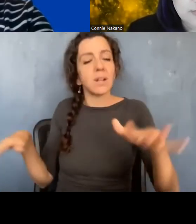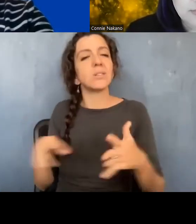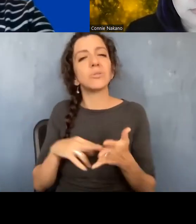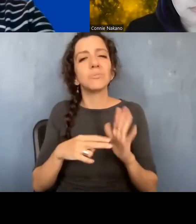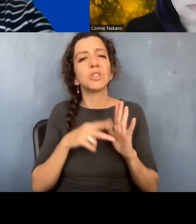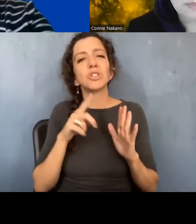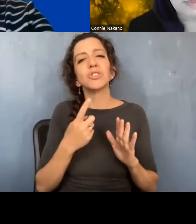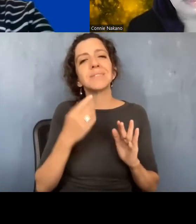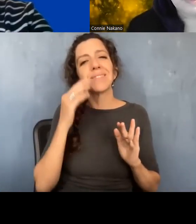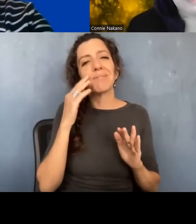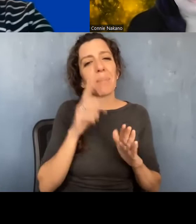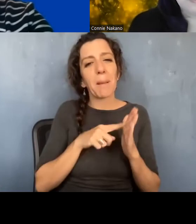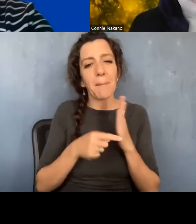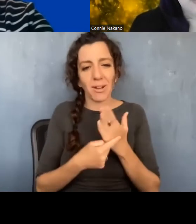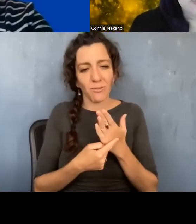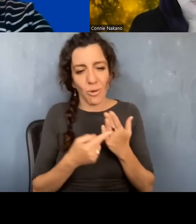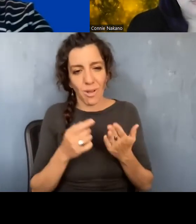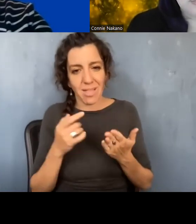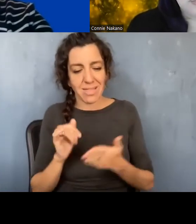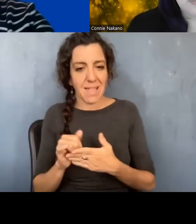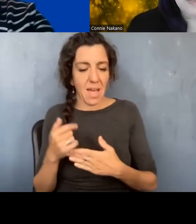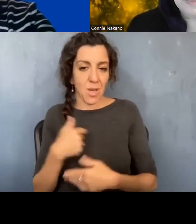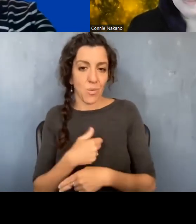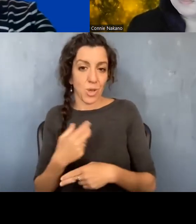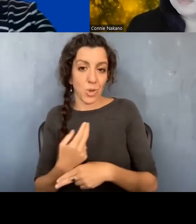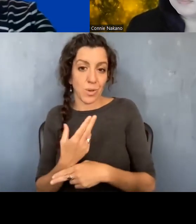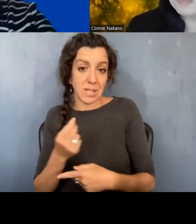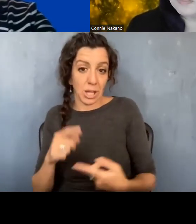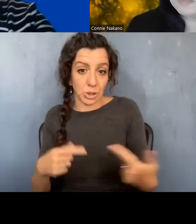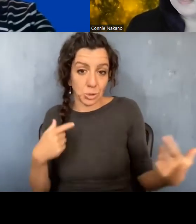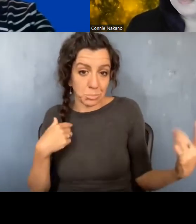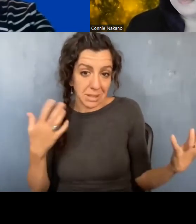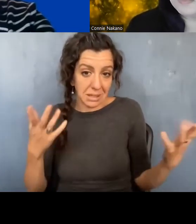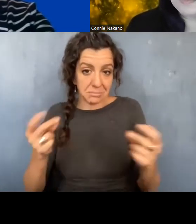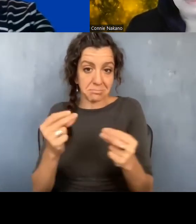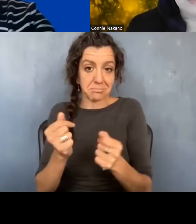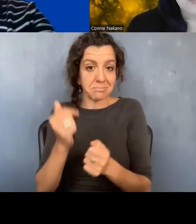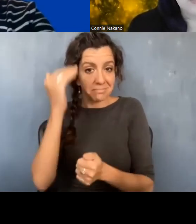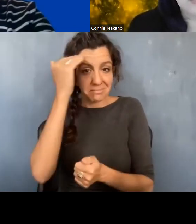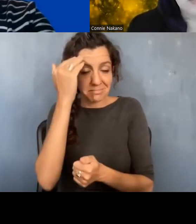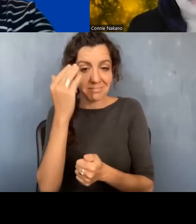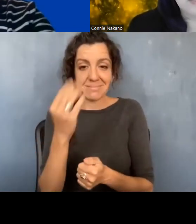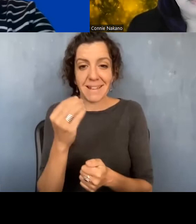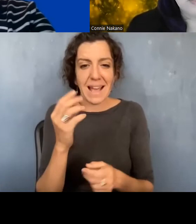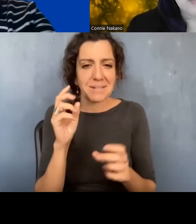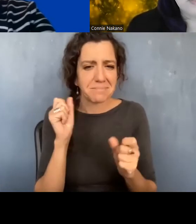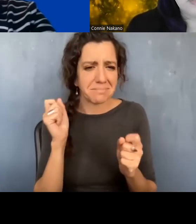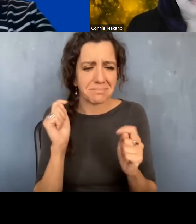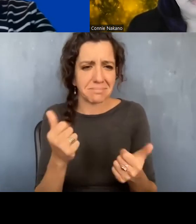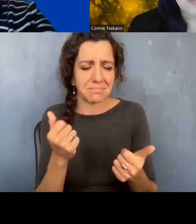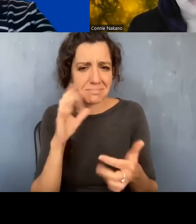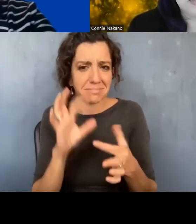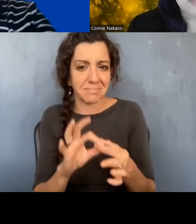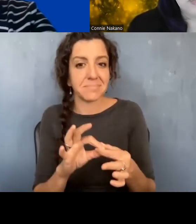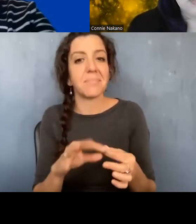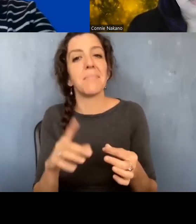familiar metaphor that was used. And to me, it was immediately familiar, and I immediately knew the concept, but it was